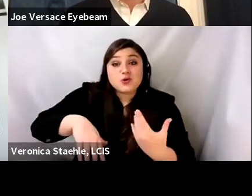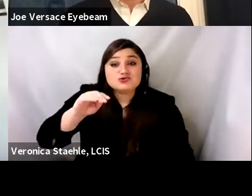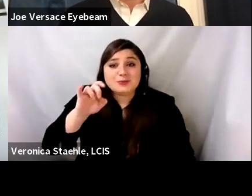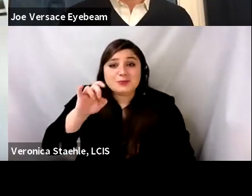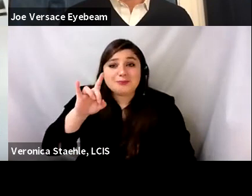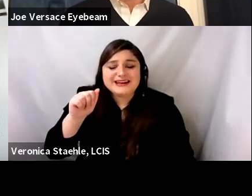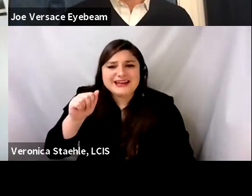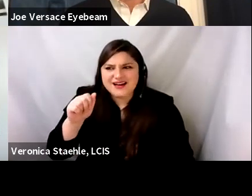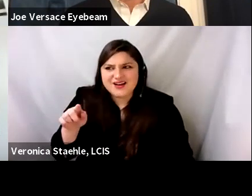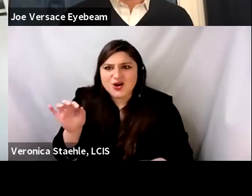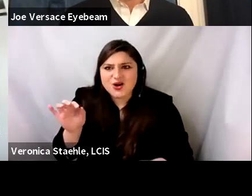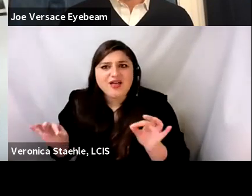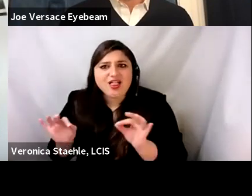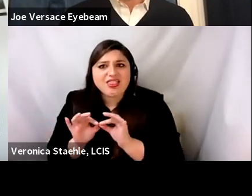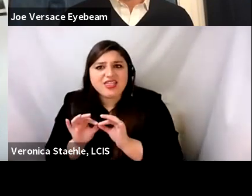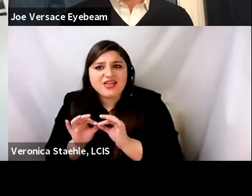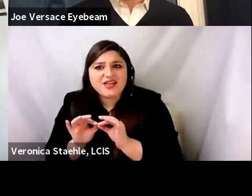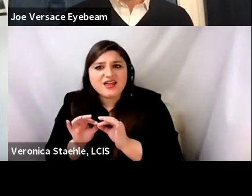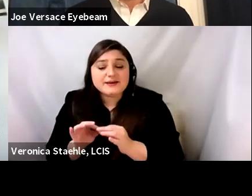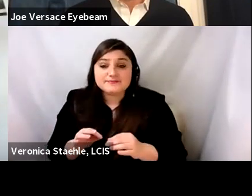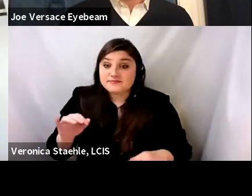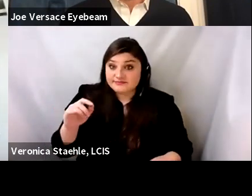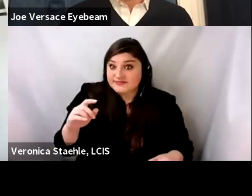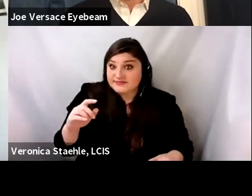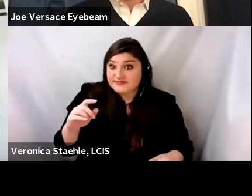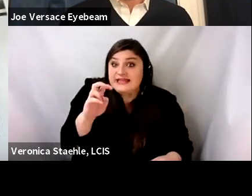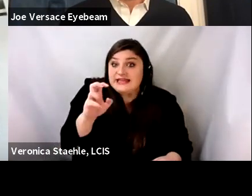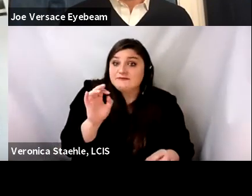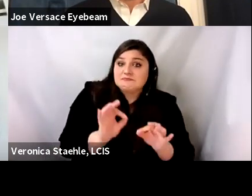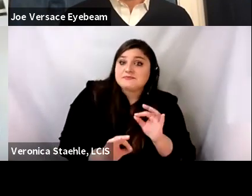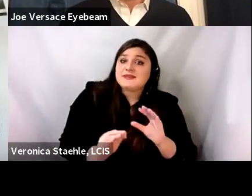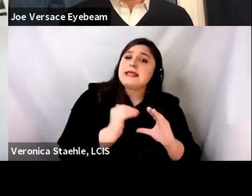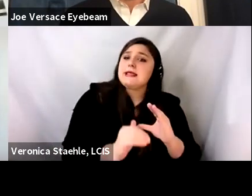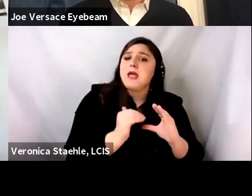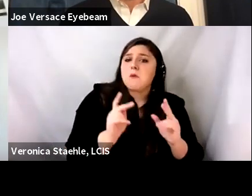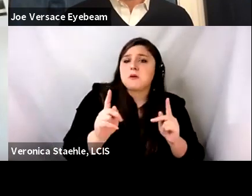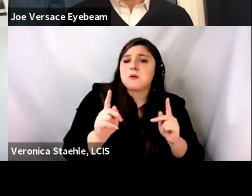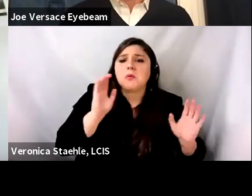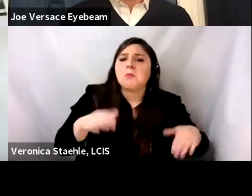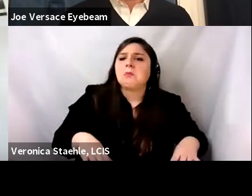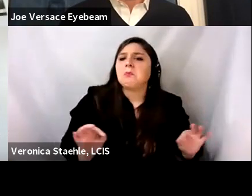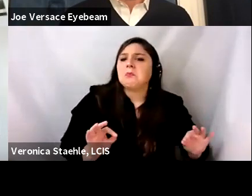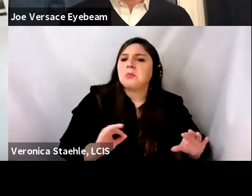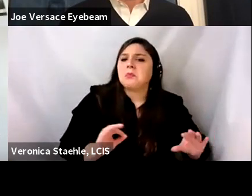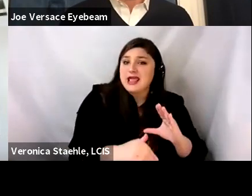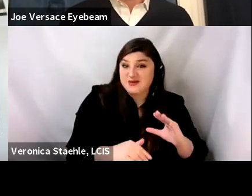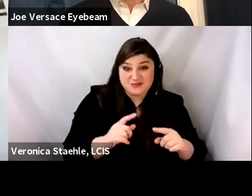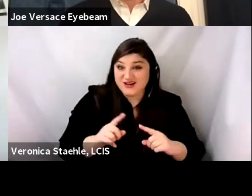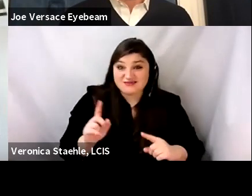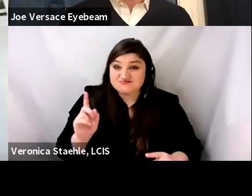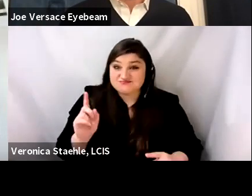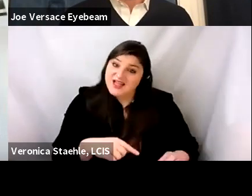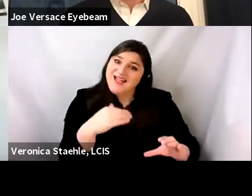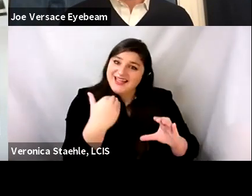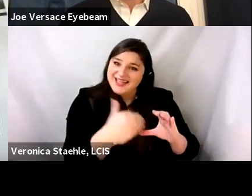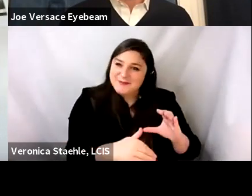know, I have a fairly extensive email list of, you know, they're not the sort of people that control, you